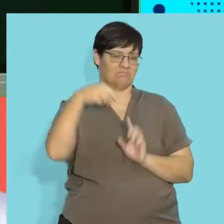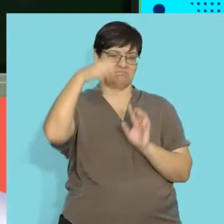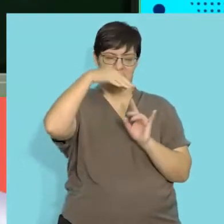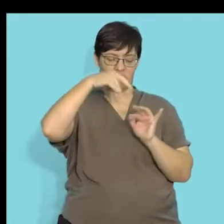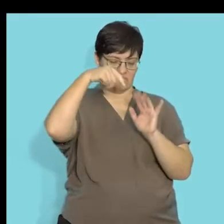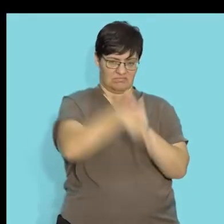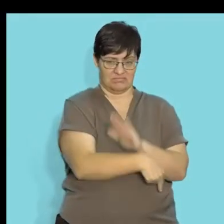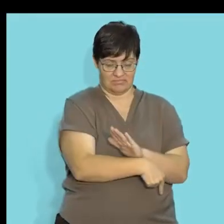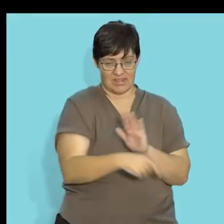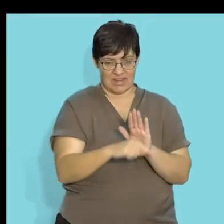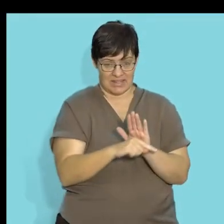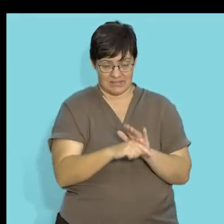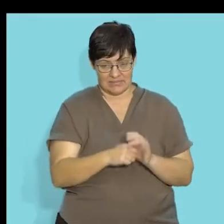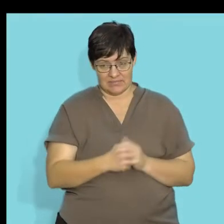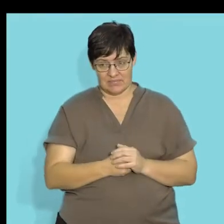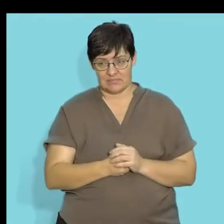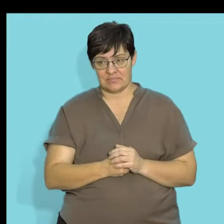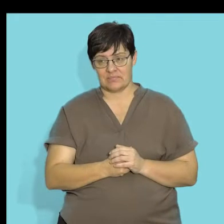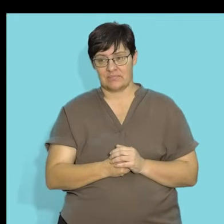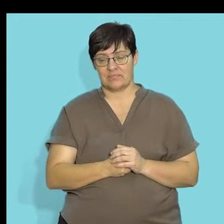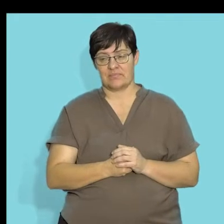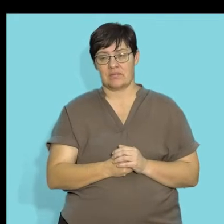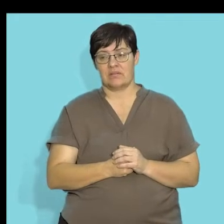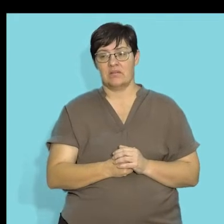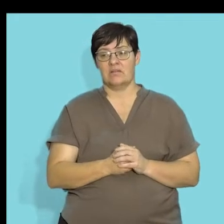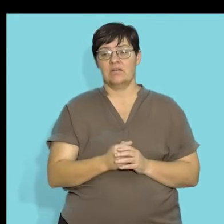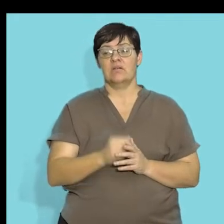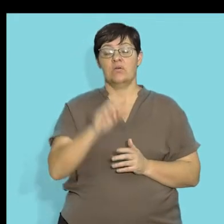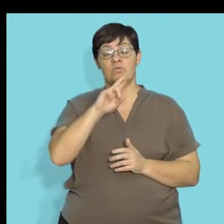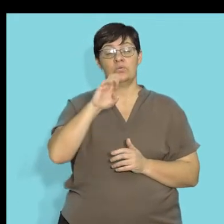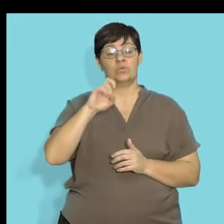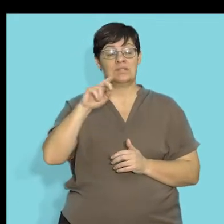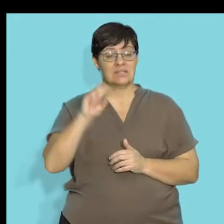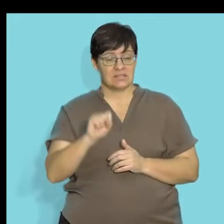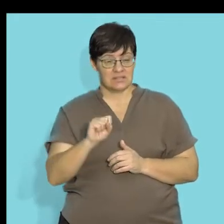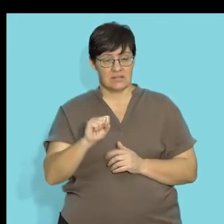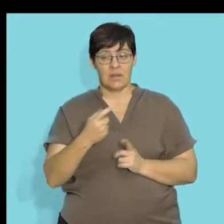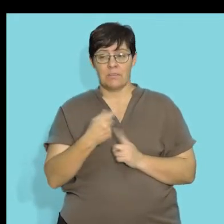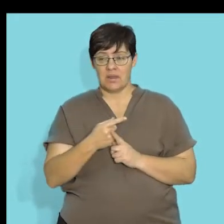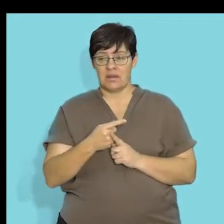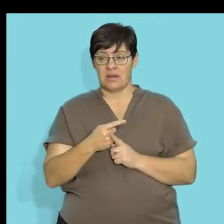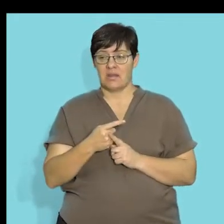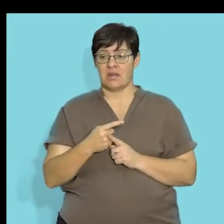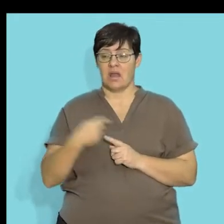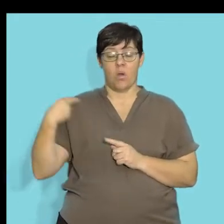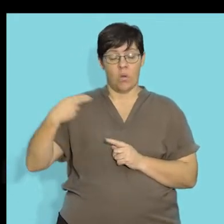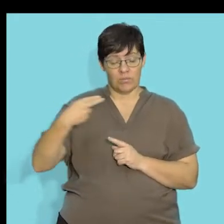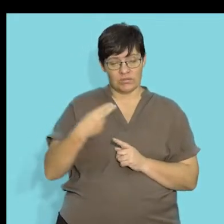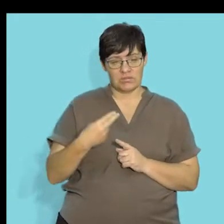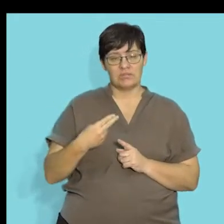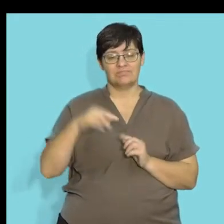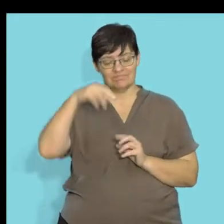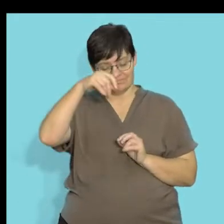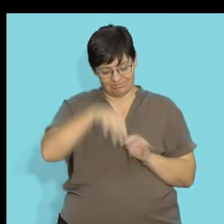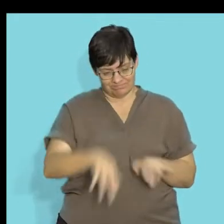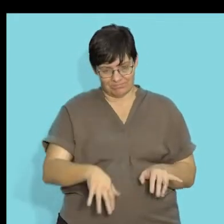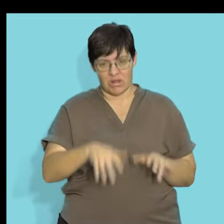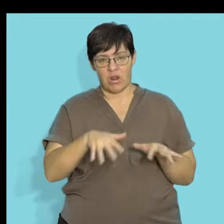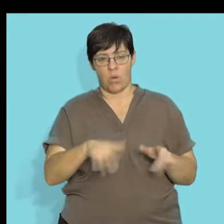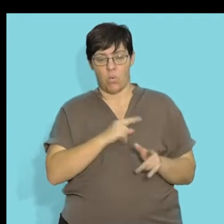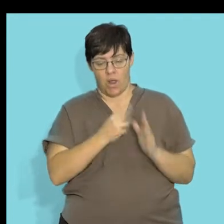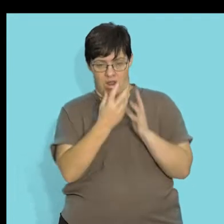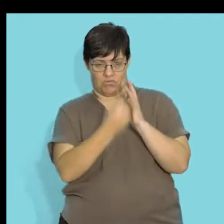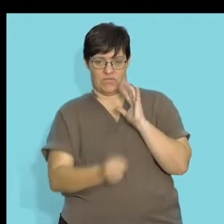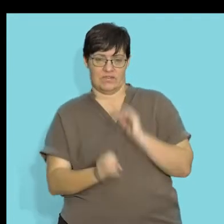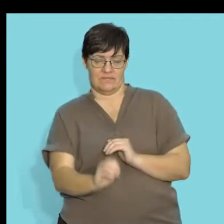this in an experiment. Okay, the auxins accumulate towards the lower side of the root